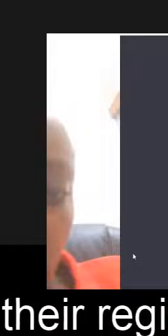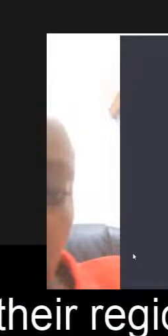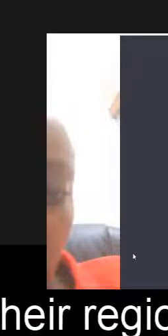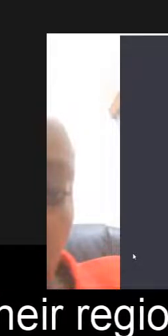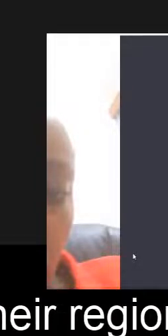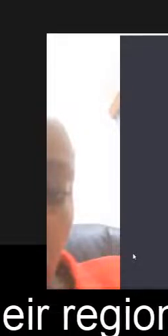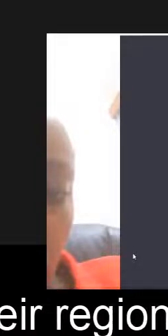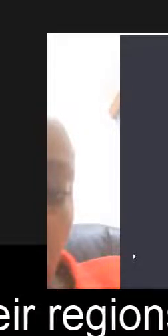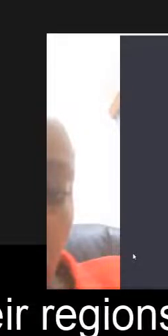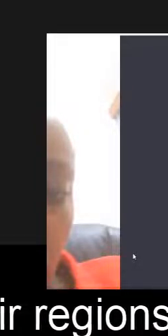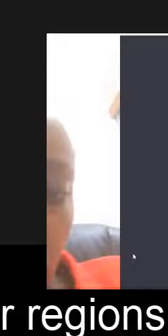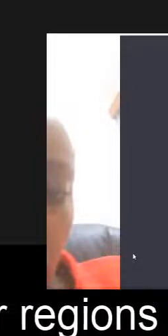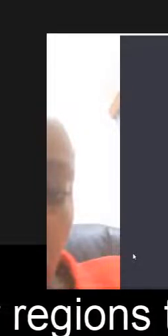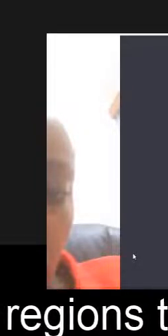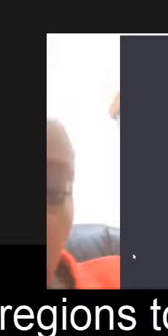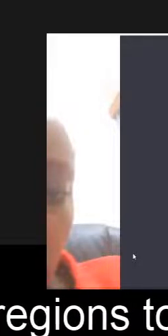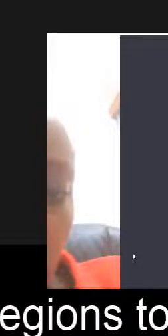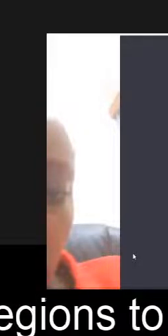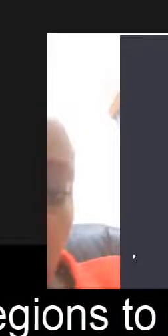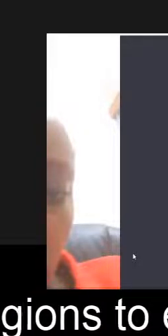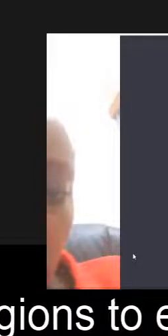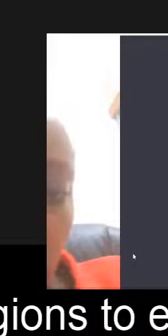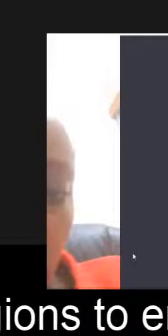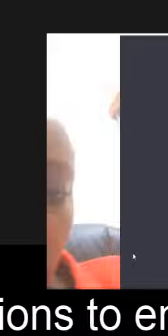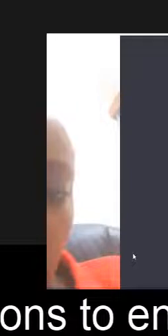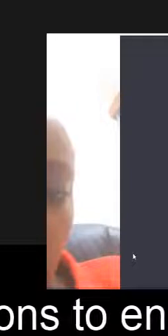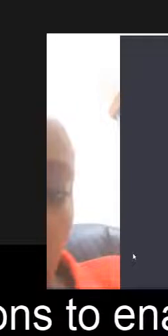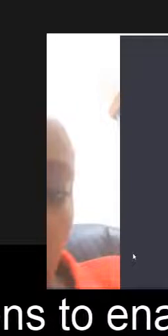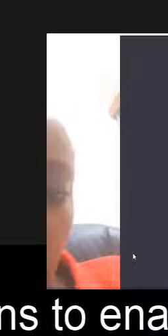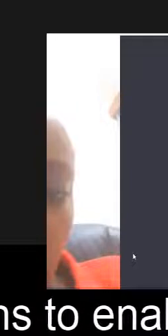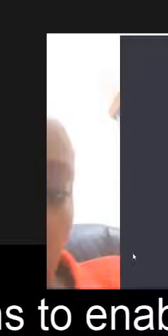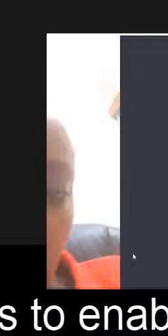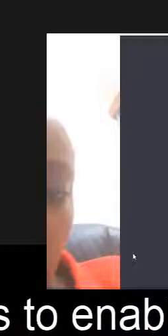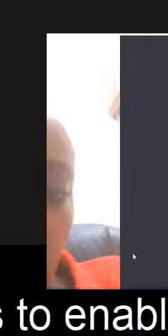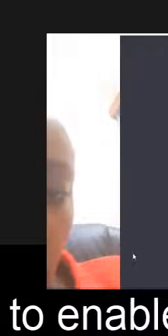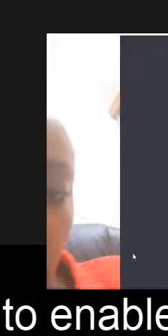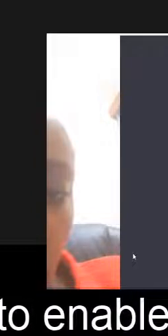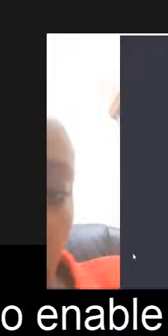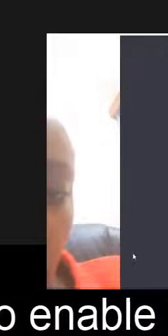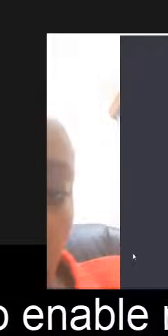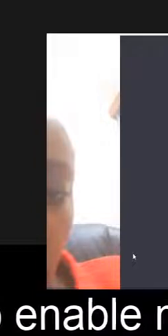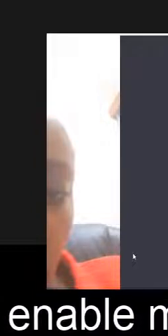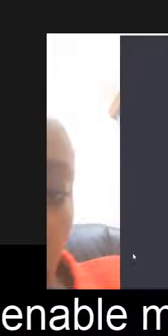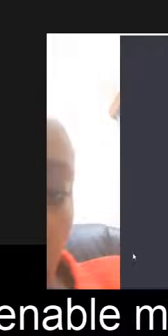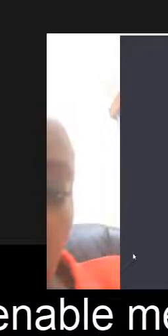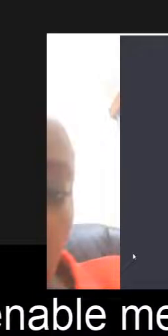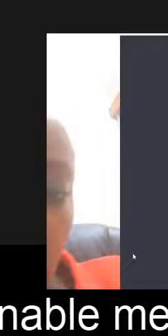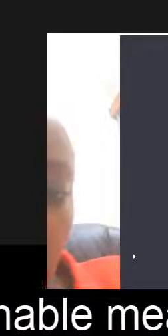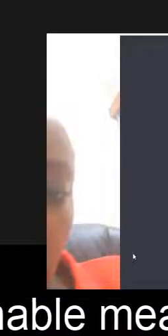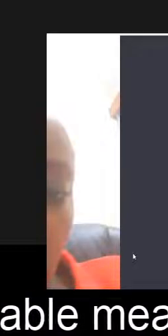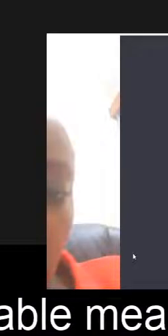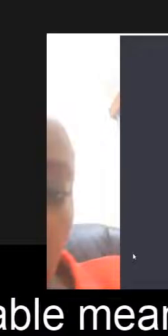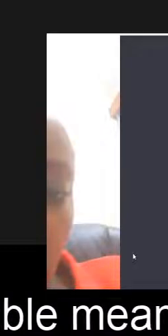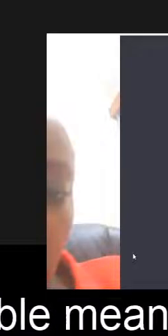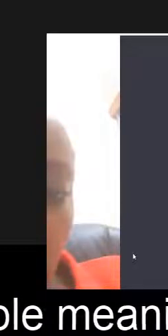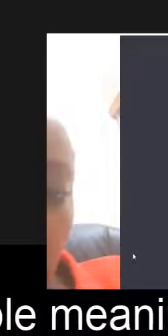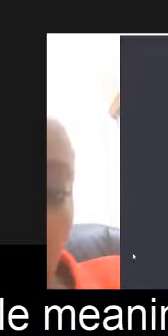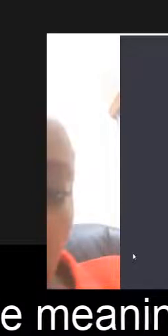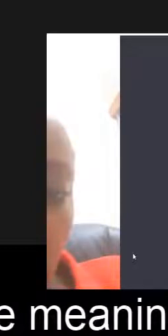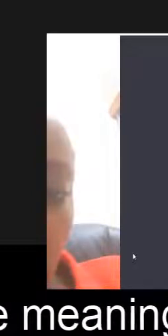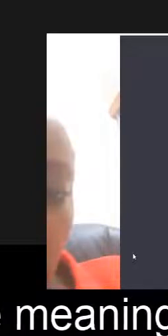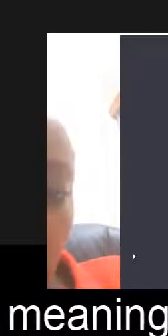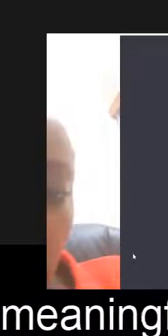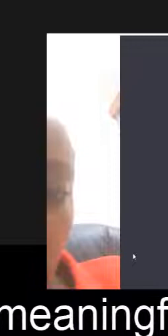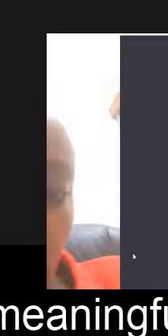Thank you, Frank. Merci. Nous apprécions votre présentation. On va